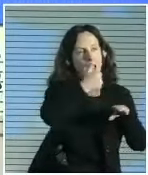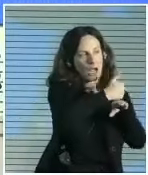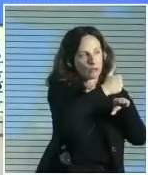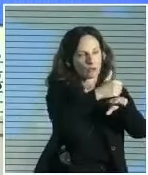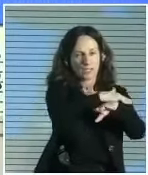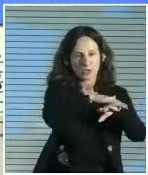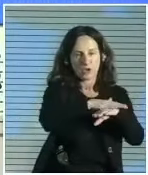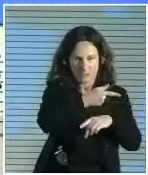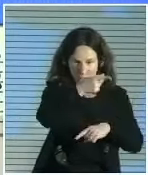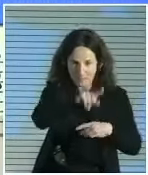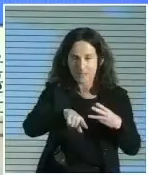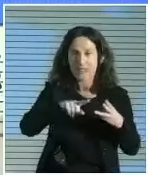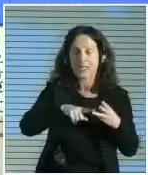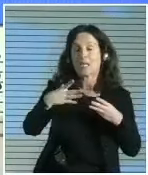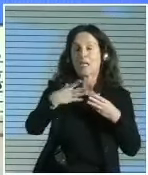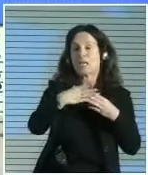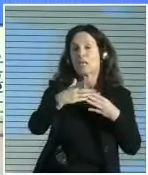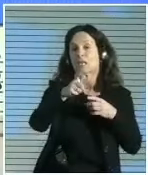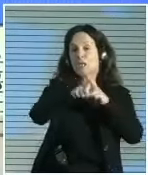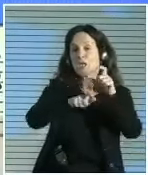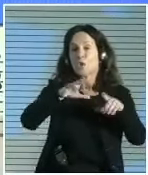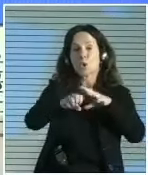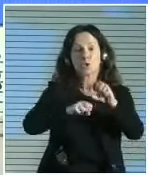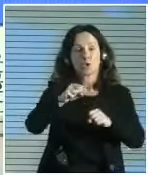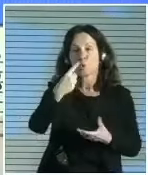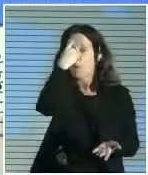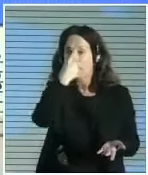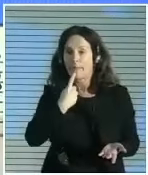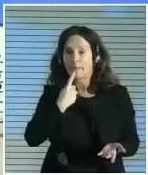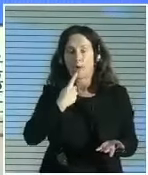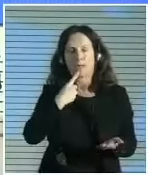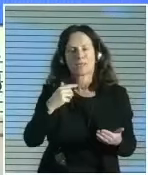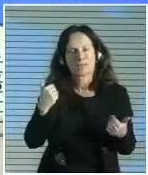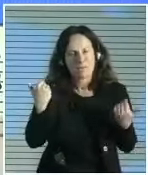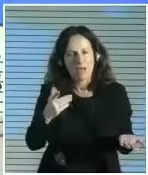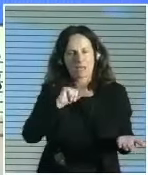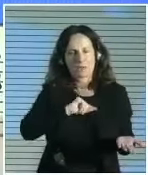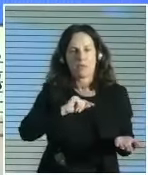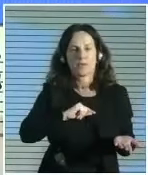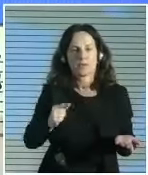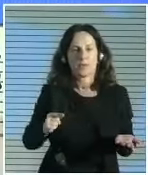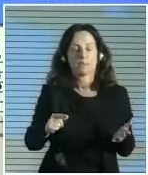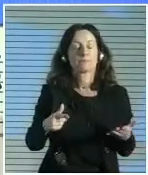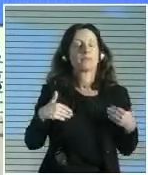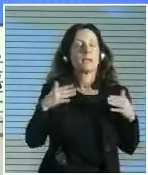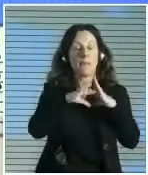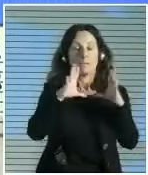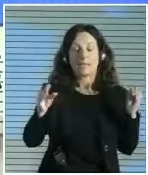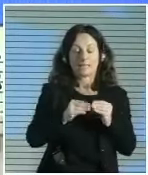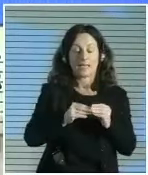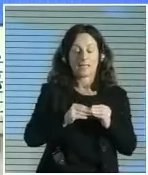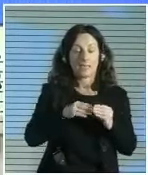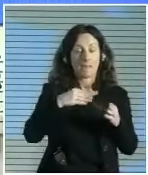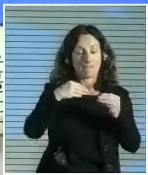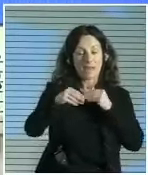Tourism Plastic Initiative, which is the gold standard of managing plastics in the tourism operation that we are implementing